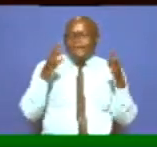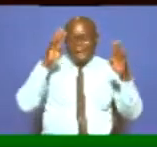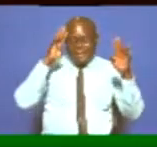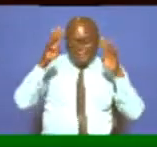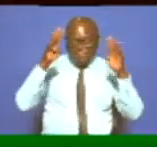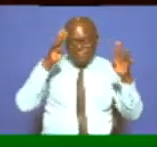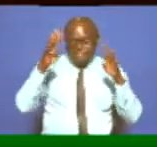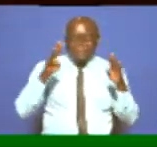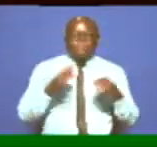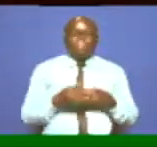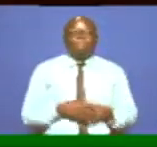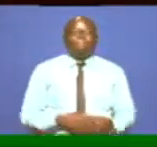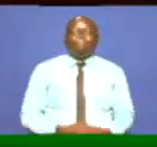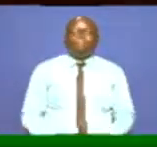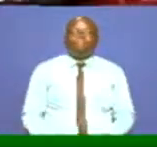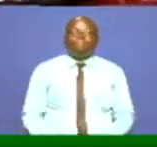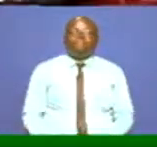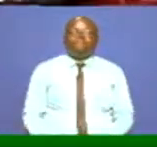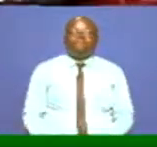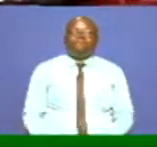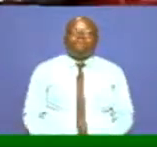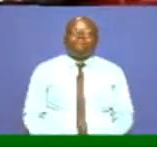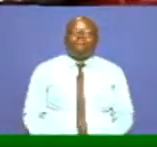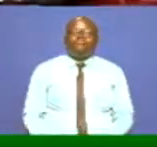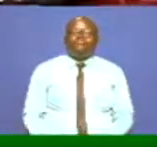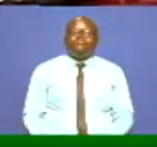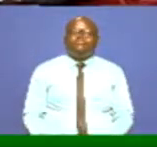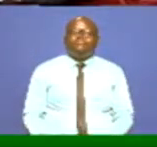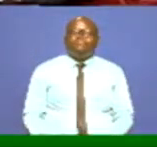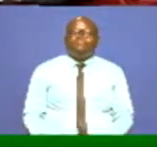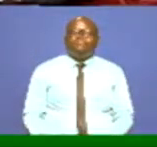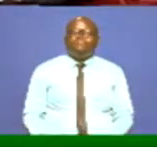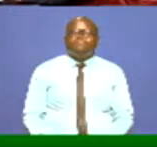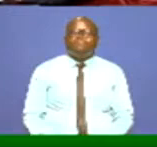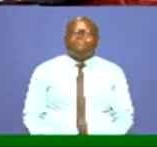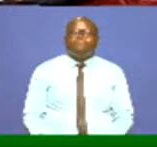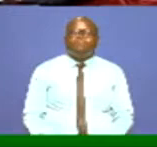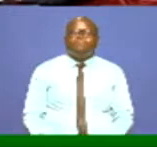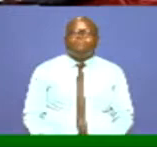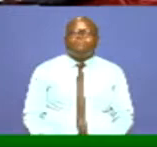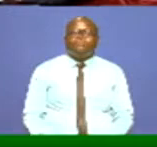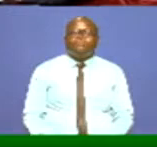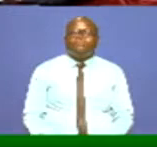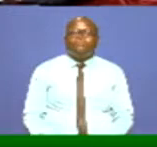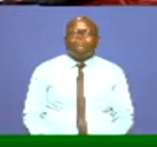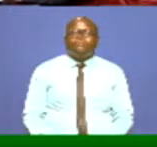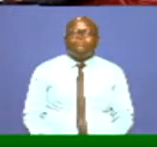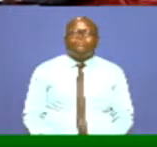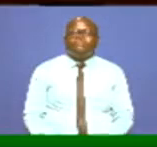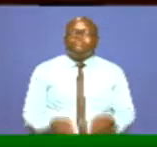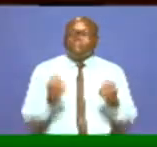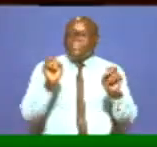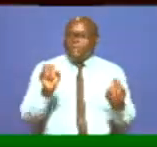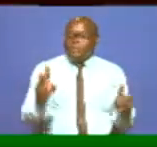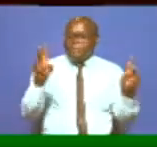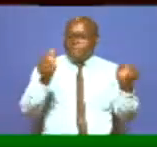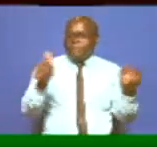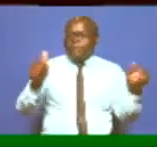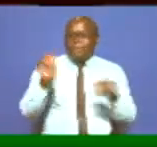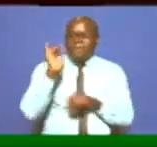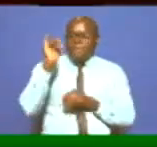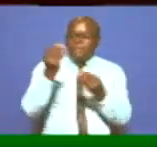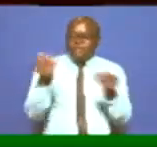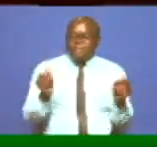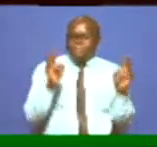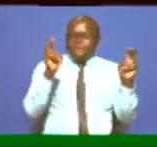Oh, okay. Okay, well, we will sort out the issues of